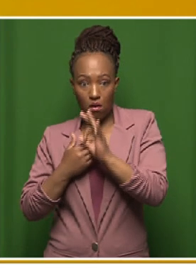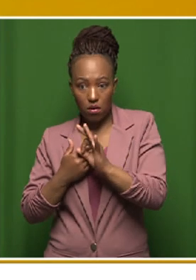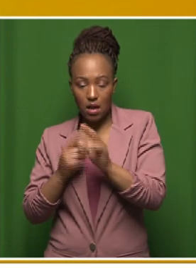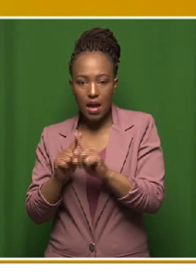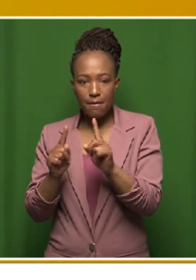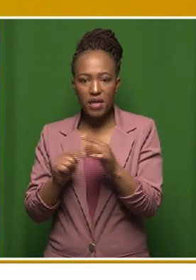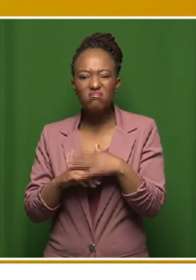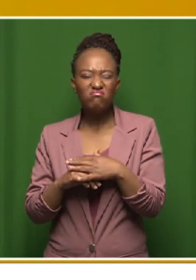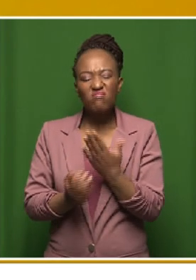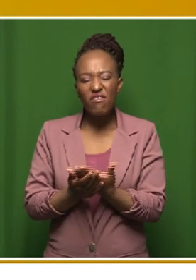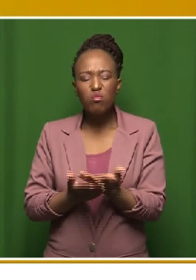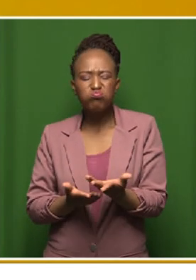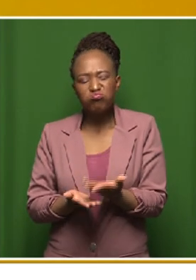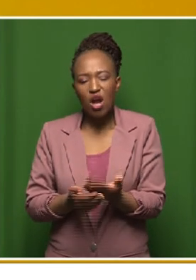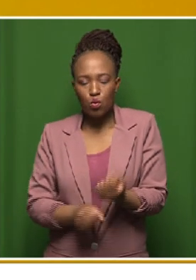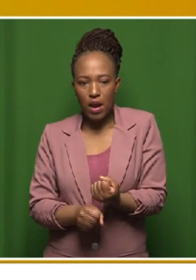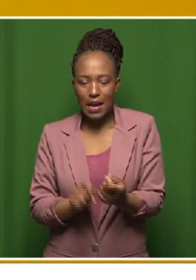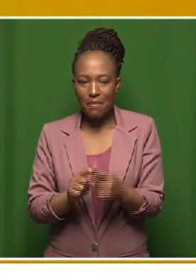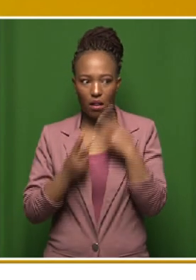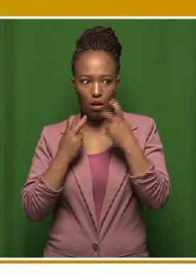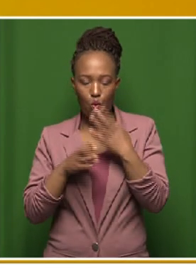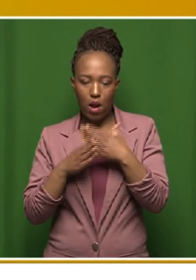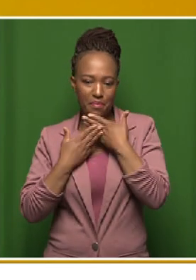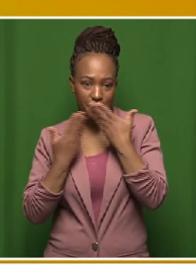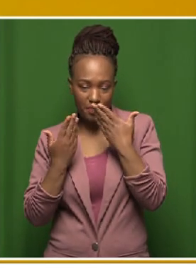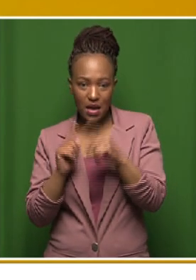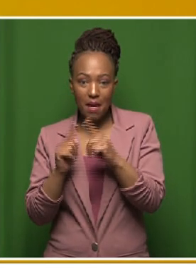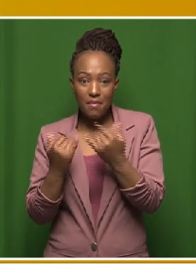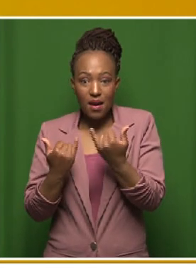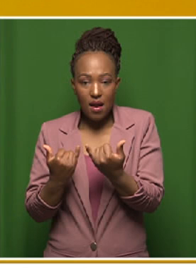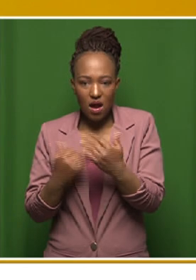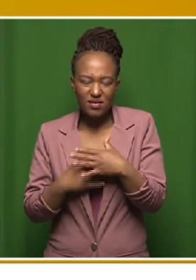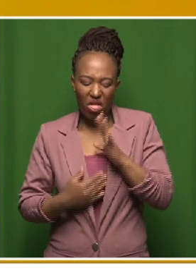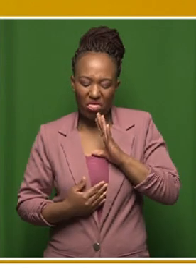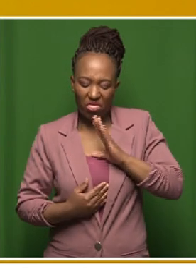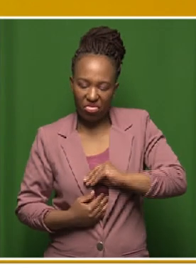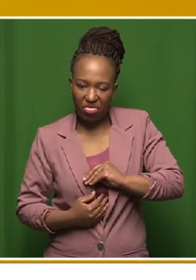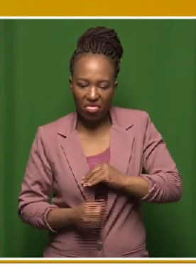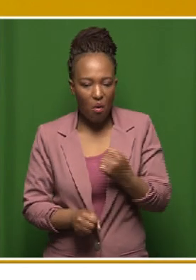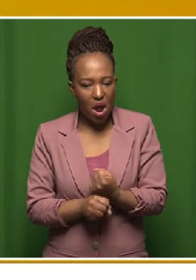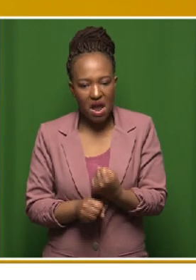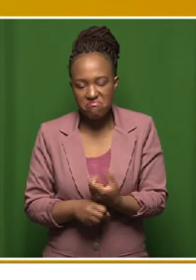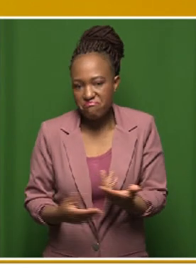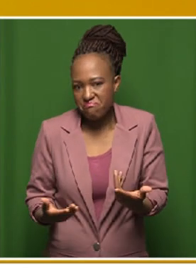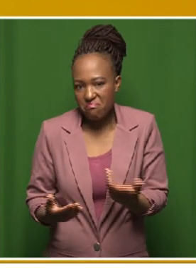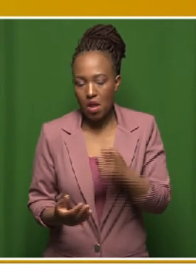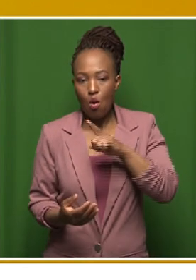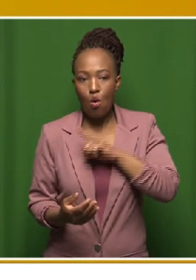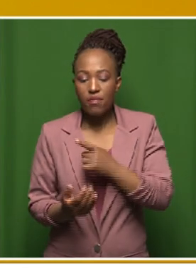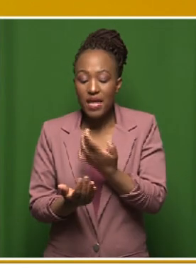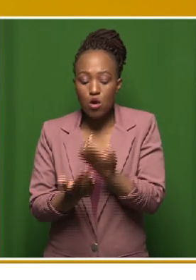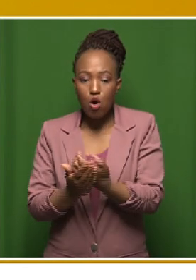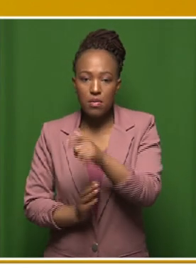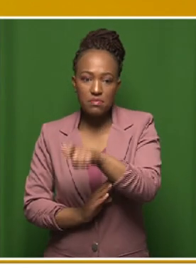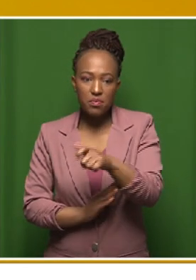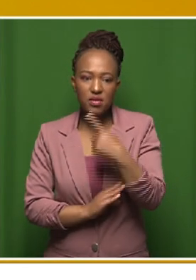though they were available to work. It refers to them as discouraged work seekers. Economists say people are not reluctant